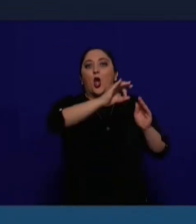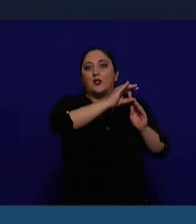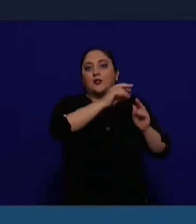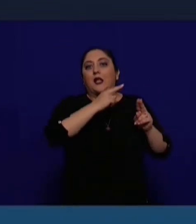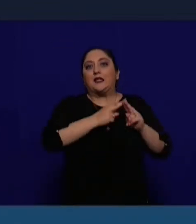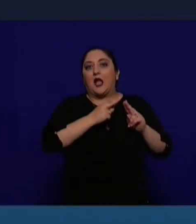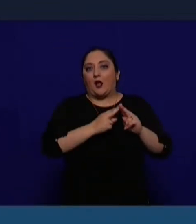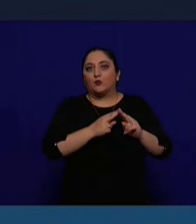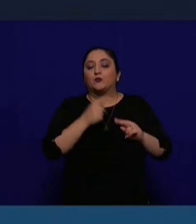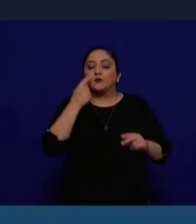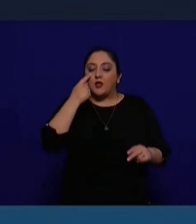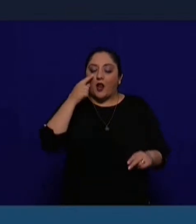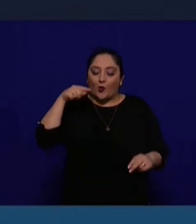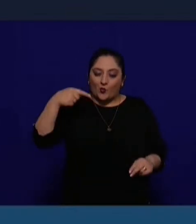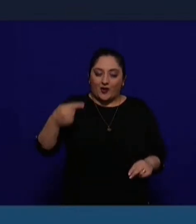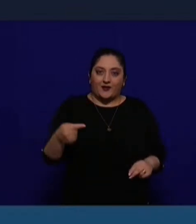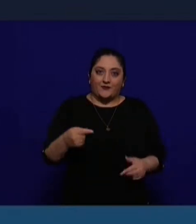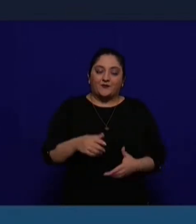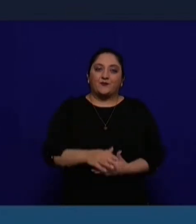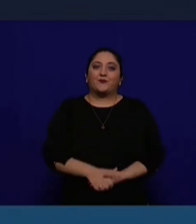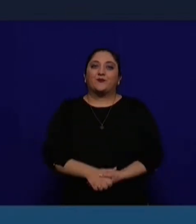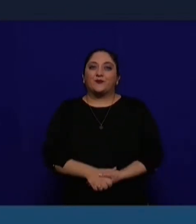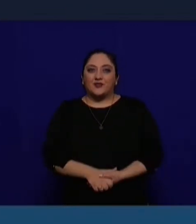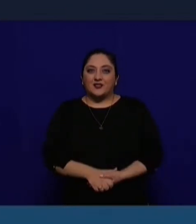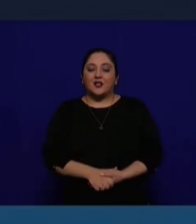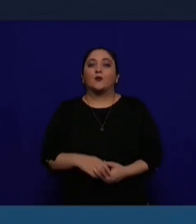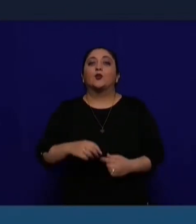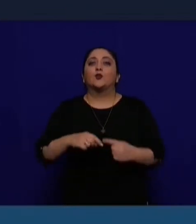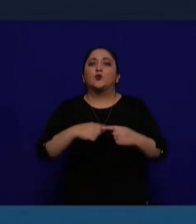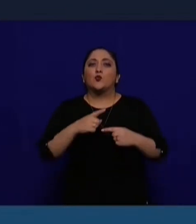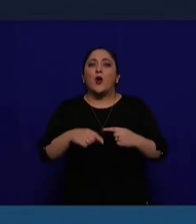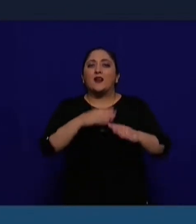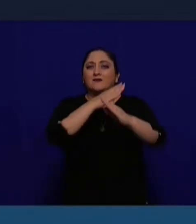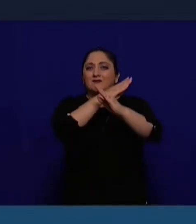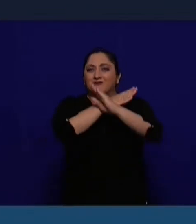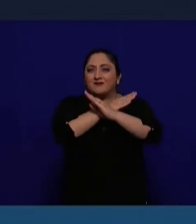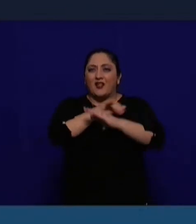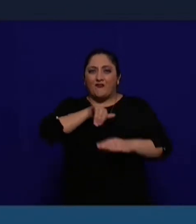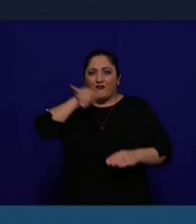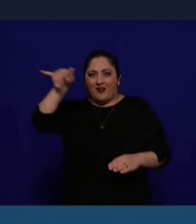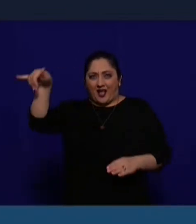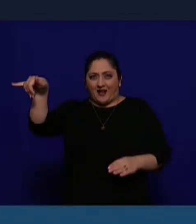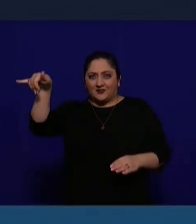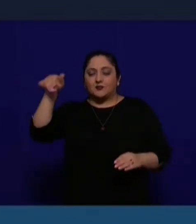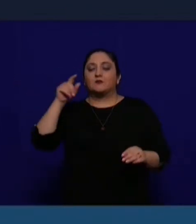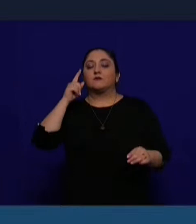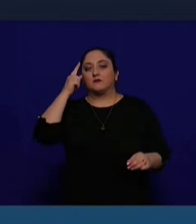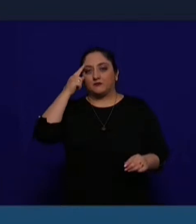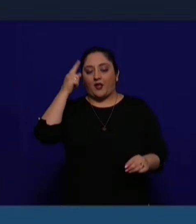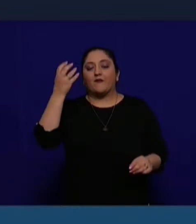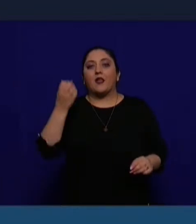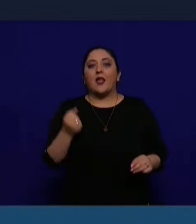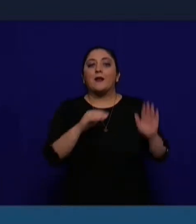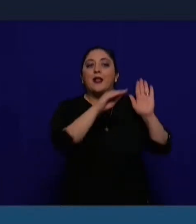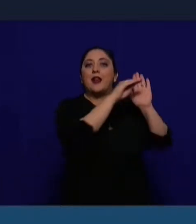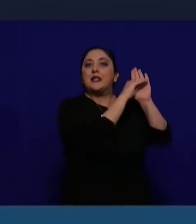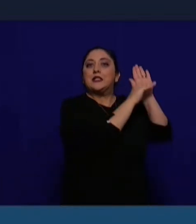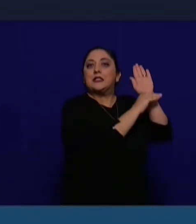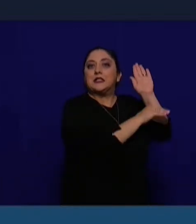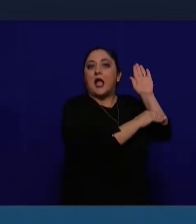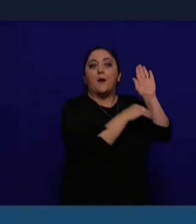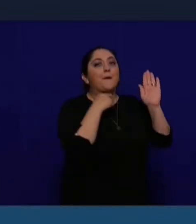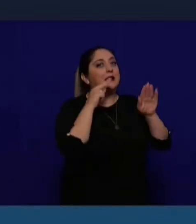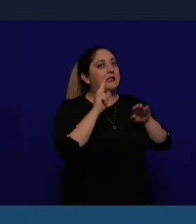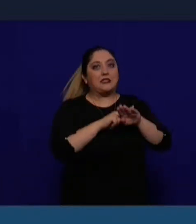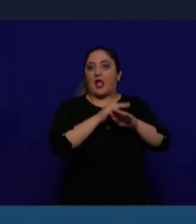jingħataw. Semmejna wkoll il-ban fuq il-flights. Aħna għandna numri ta' pajjiżi fosthom kif semmejt inti